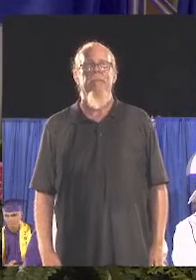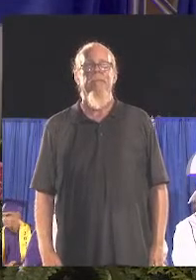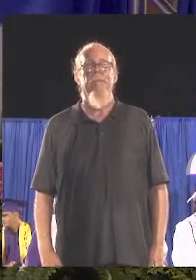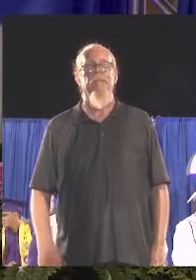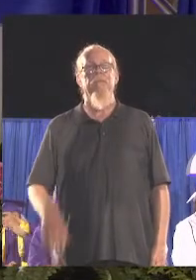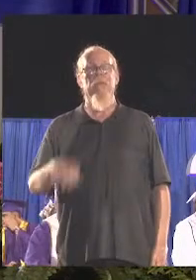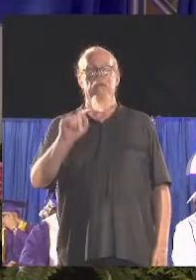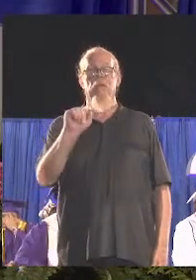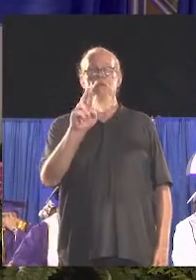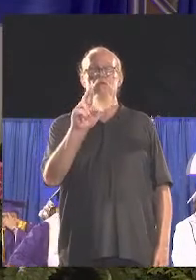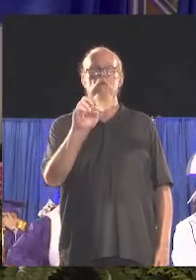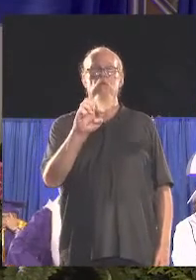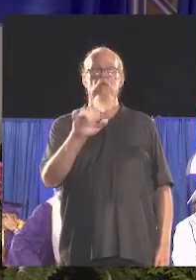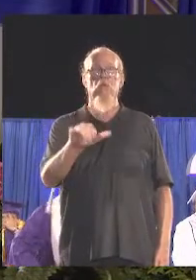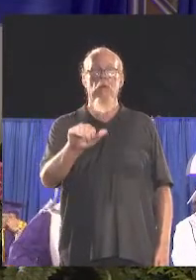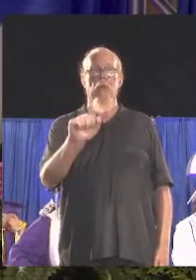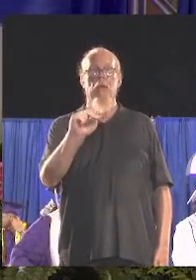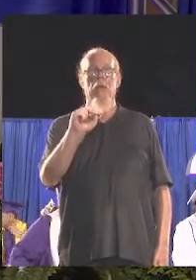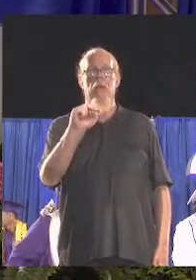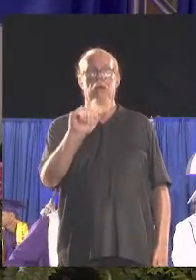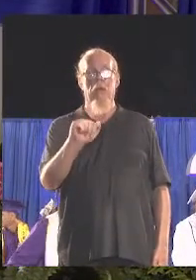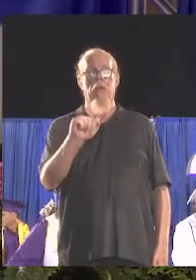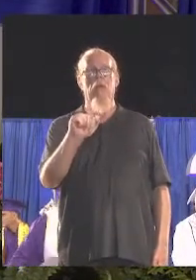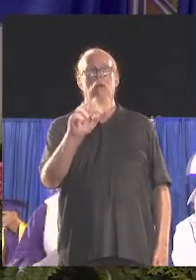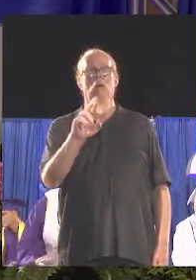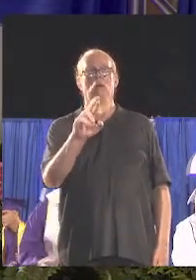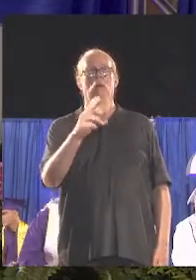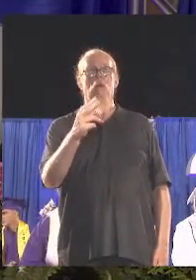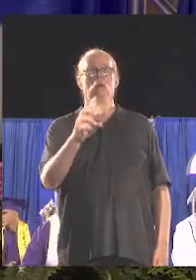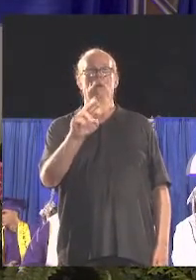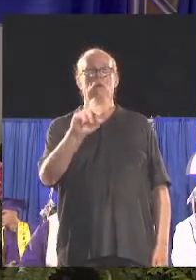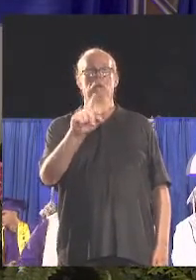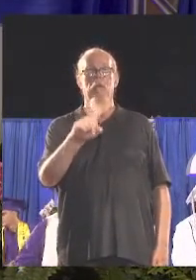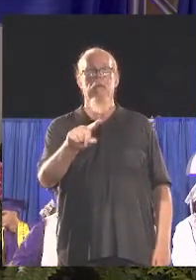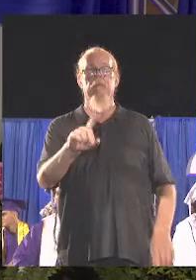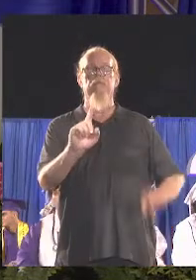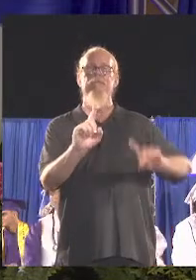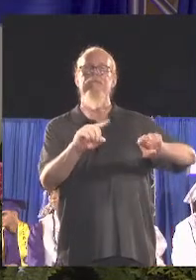Trina Cherie R. Hernandez, San Antonio College.